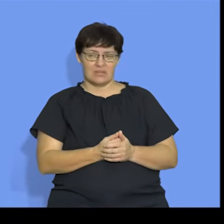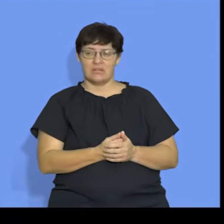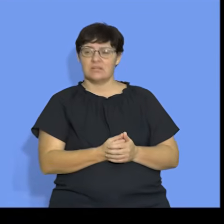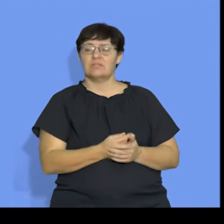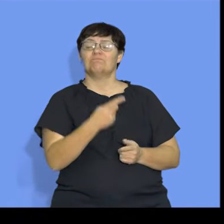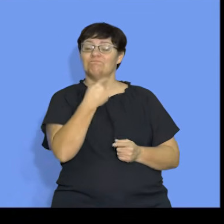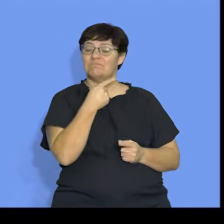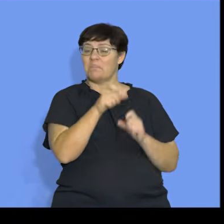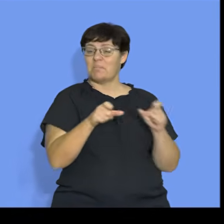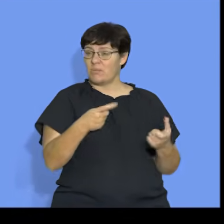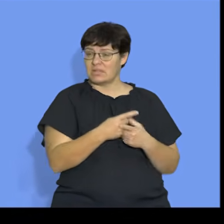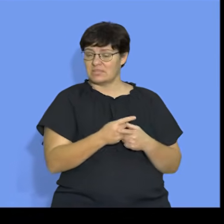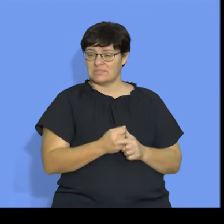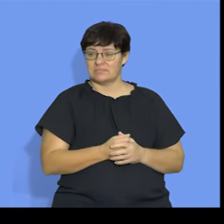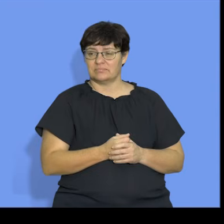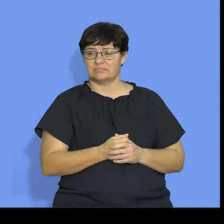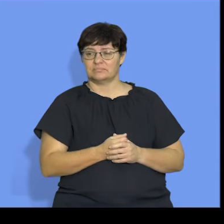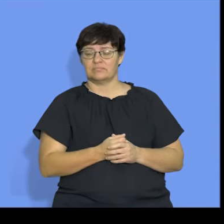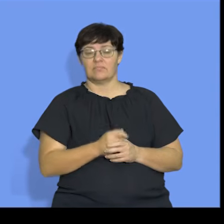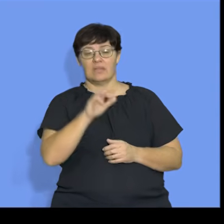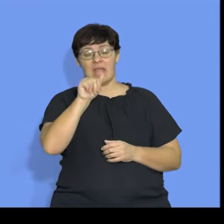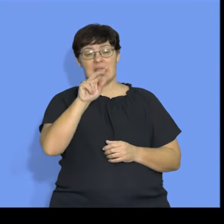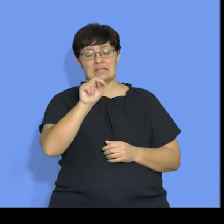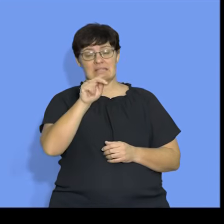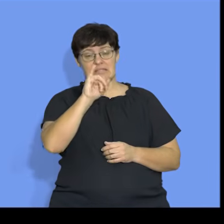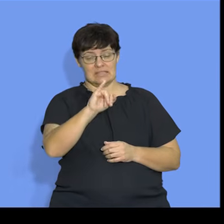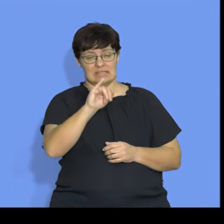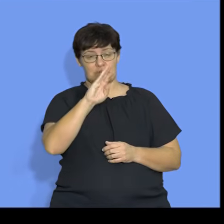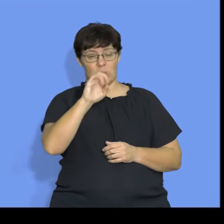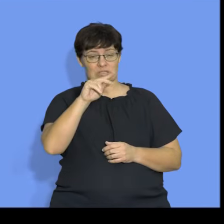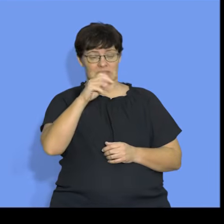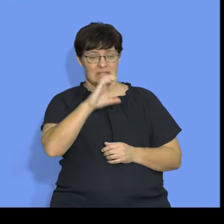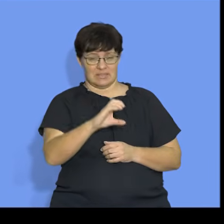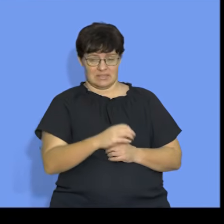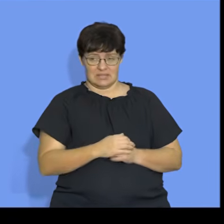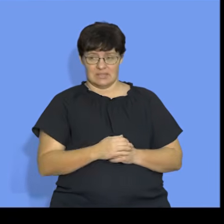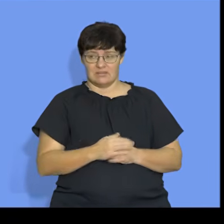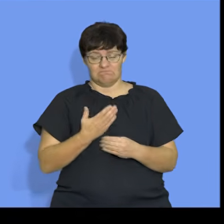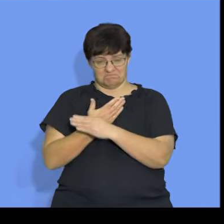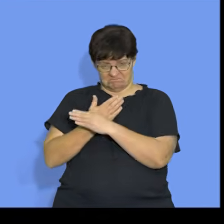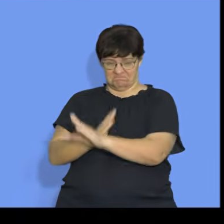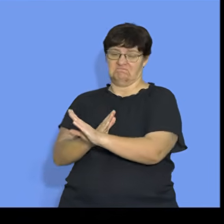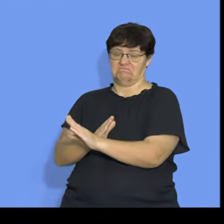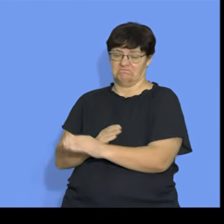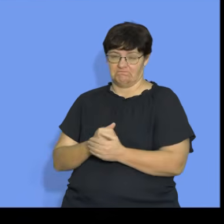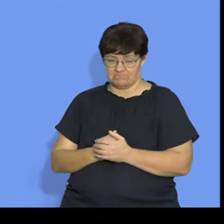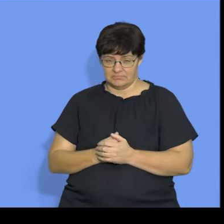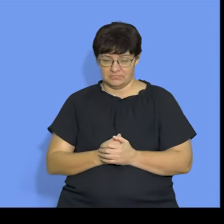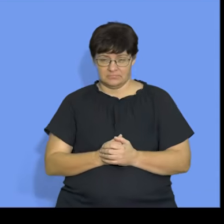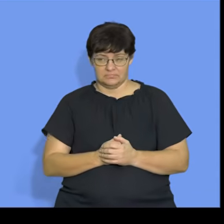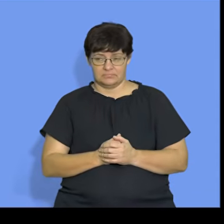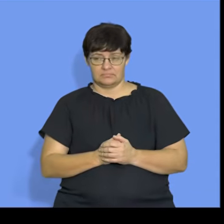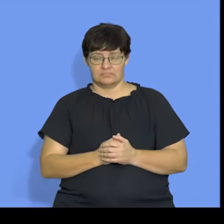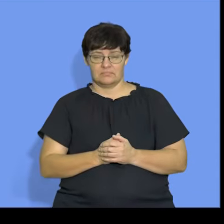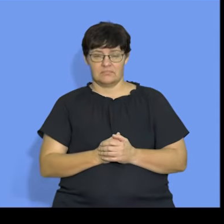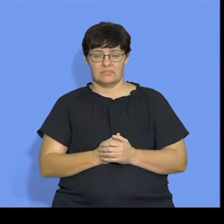concept called antibiotic resistance.